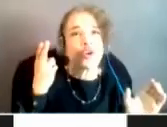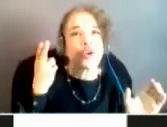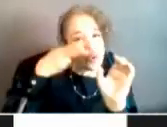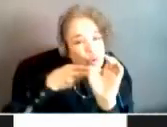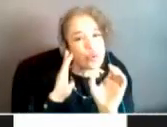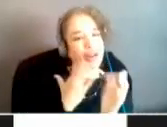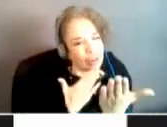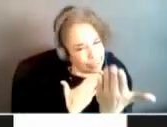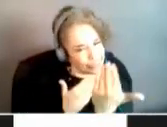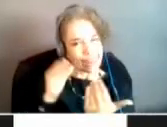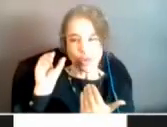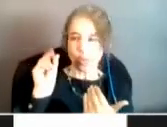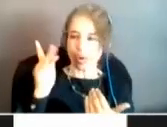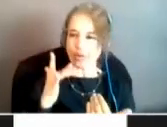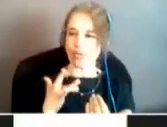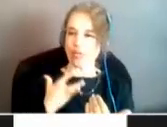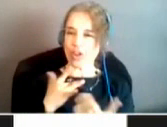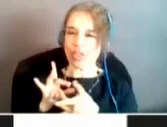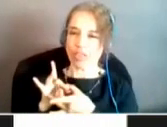us. It's okay." You know,